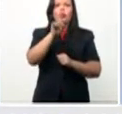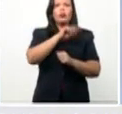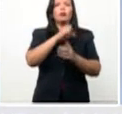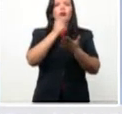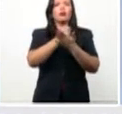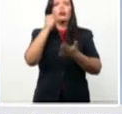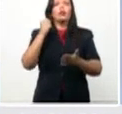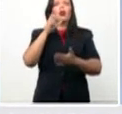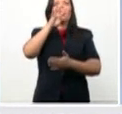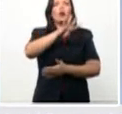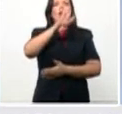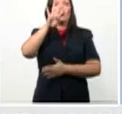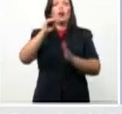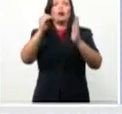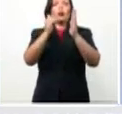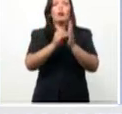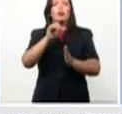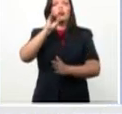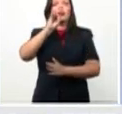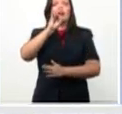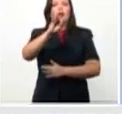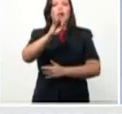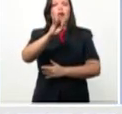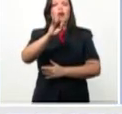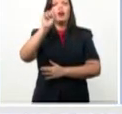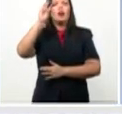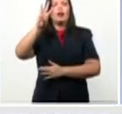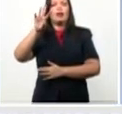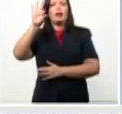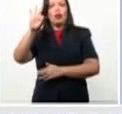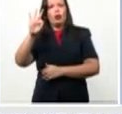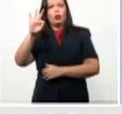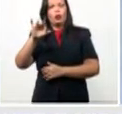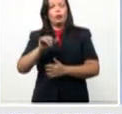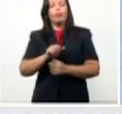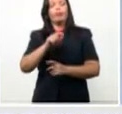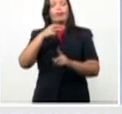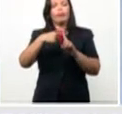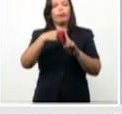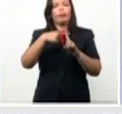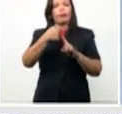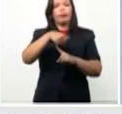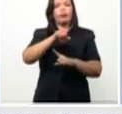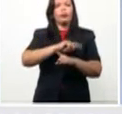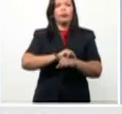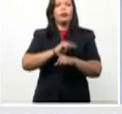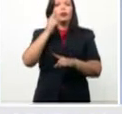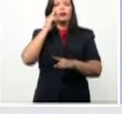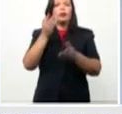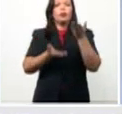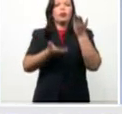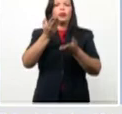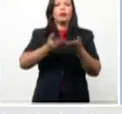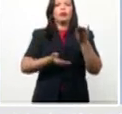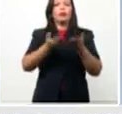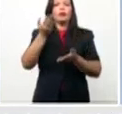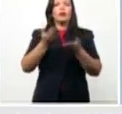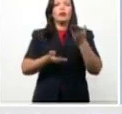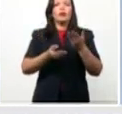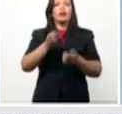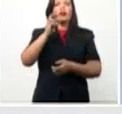44,738 yesterday. The region accounts for 47.82% of the total